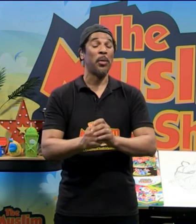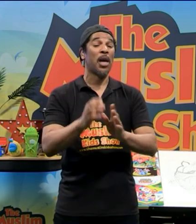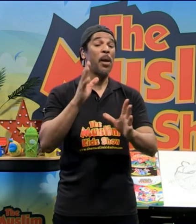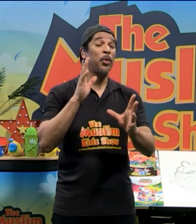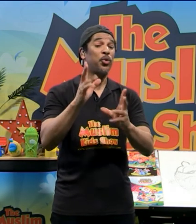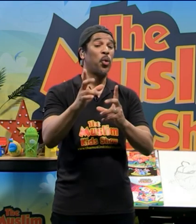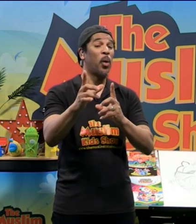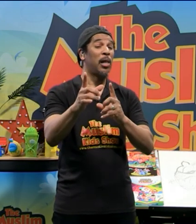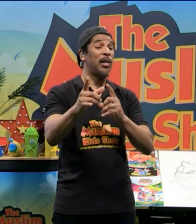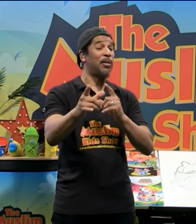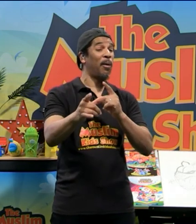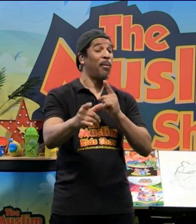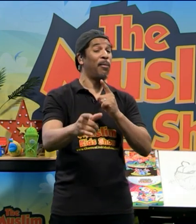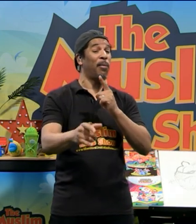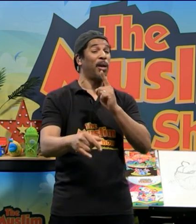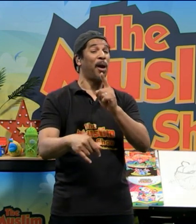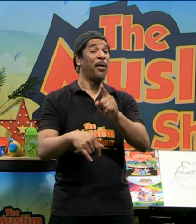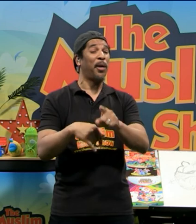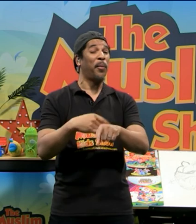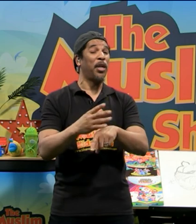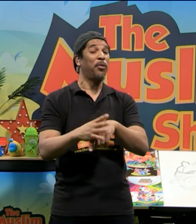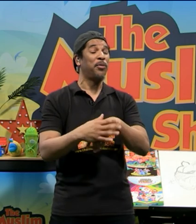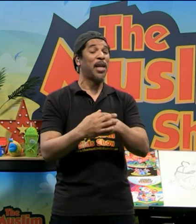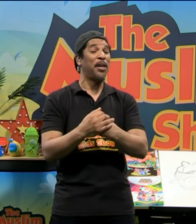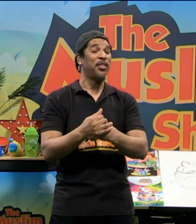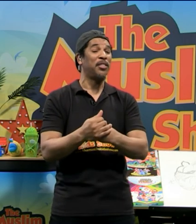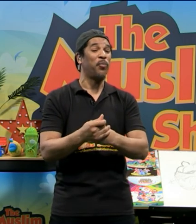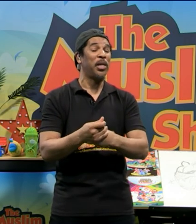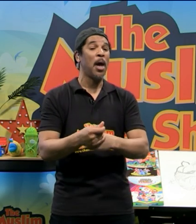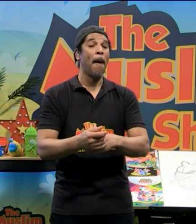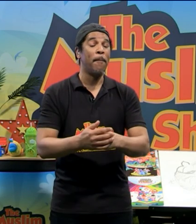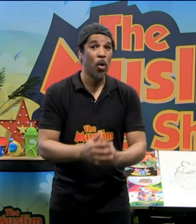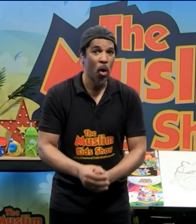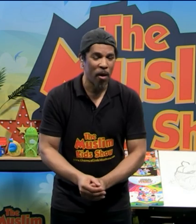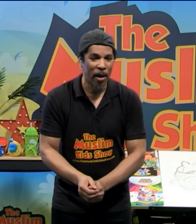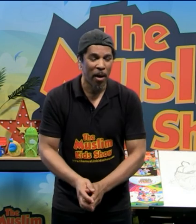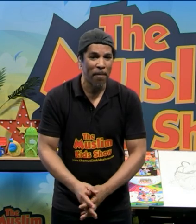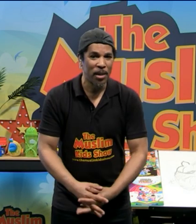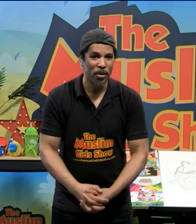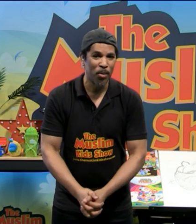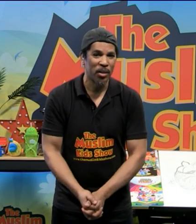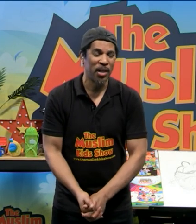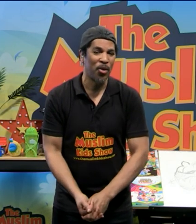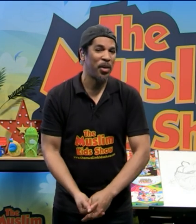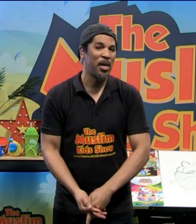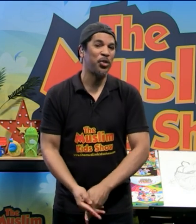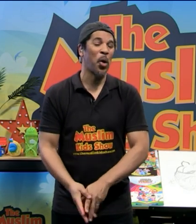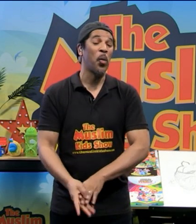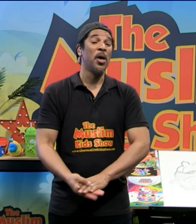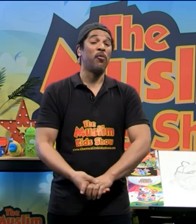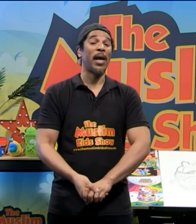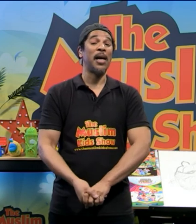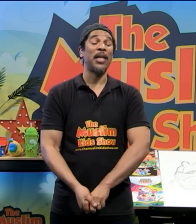0208-662-4550. It's coming up in a short while, guys, so I don't be going anywhere. You do stand a chance of winning more of our amazing books here on our